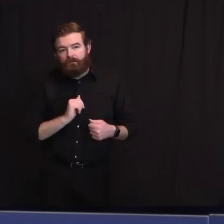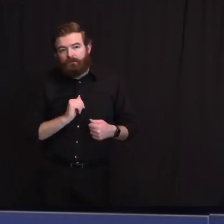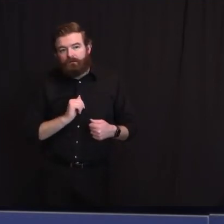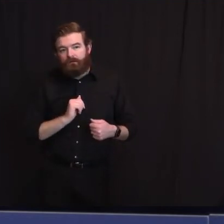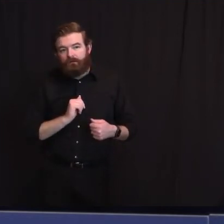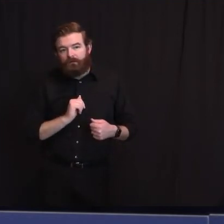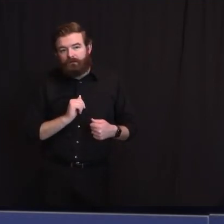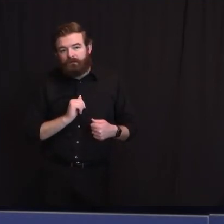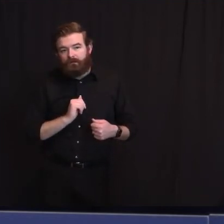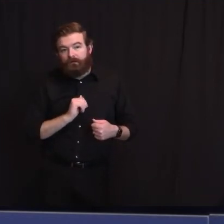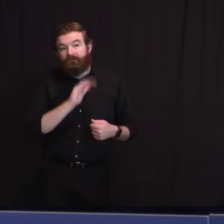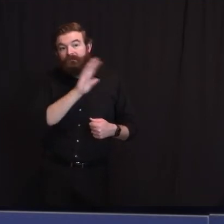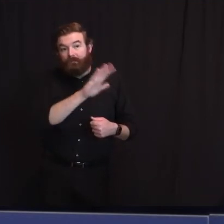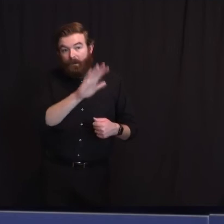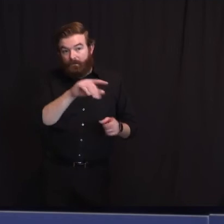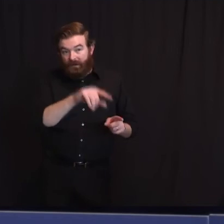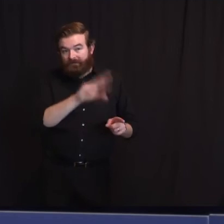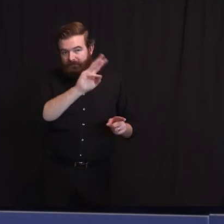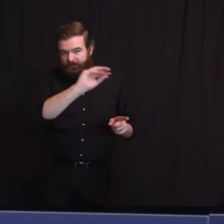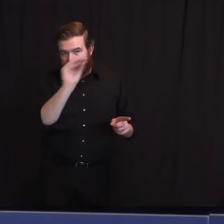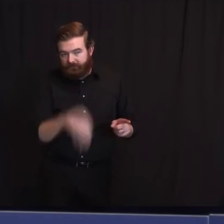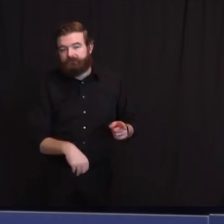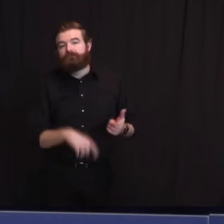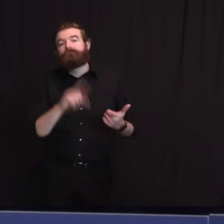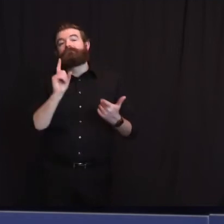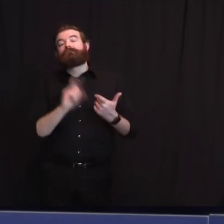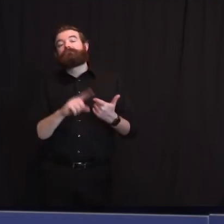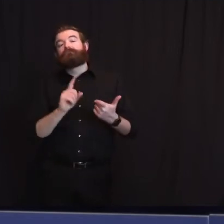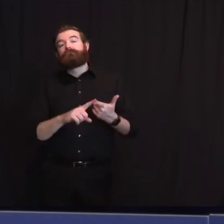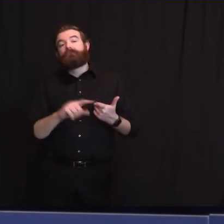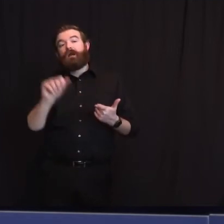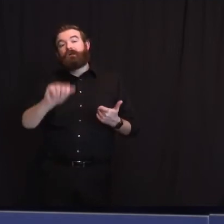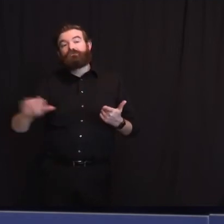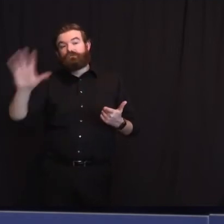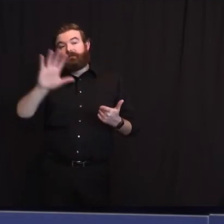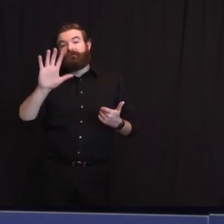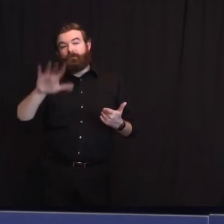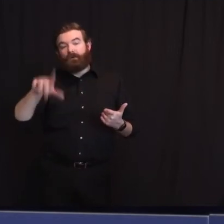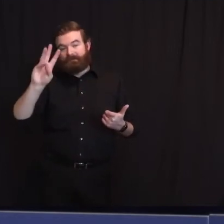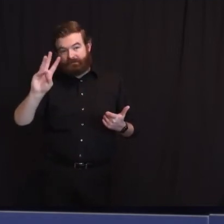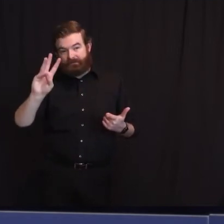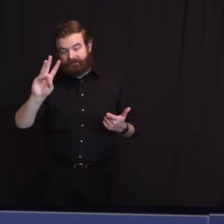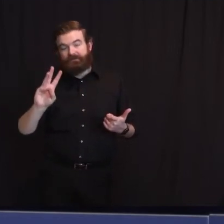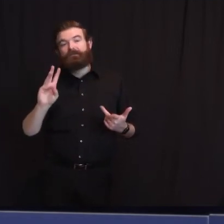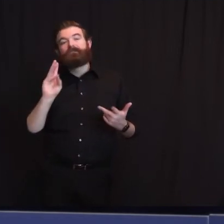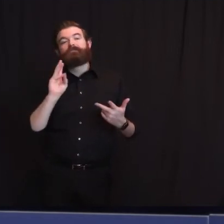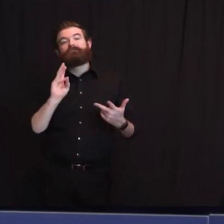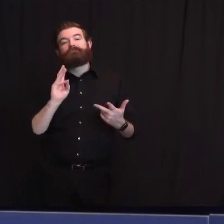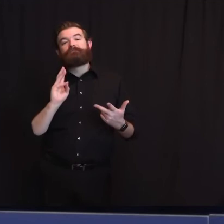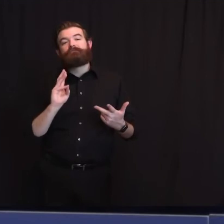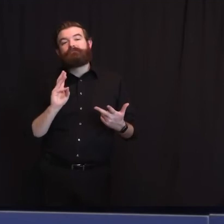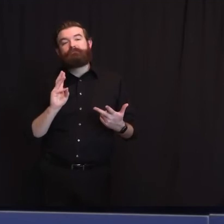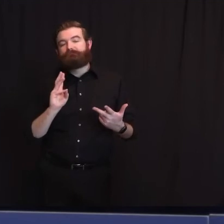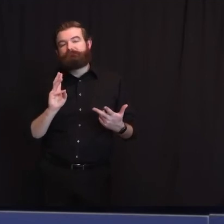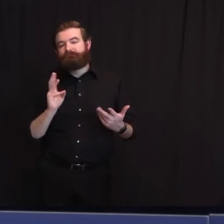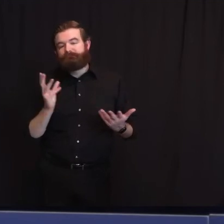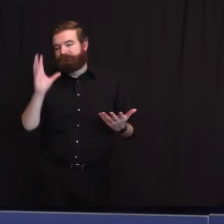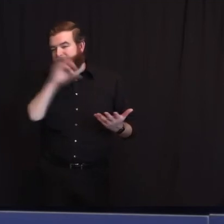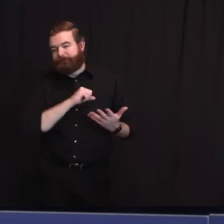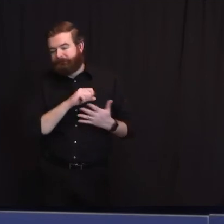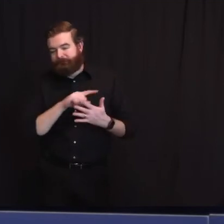the same, and at the state psychiatric hospitals, there have been 5 new cases among patients at the Ancora Hospital.